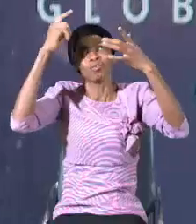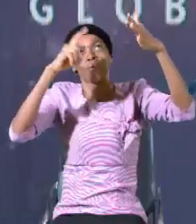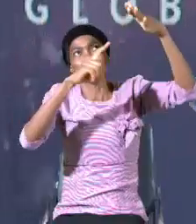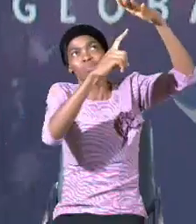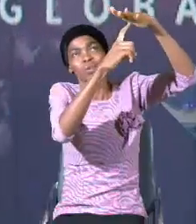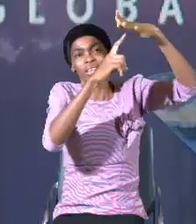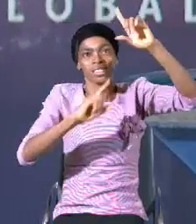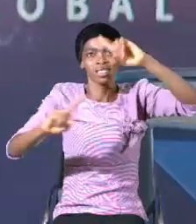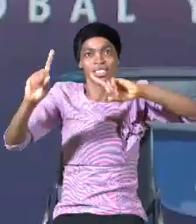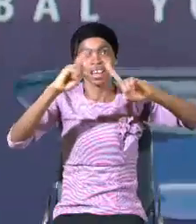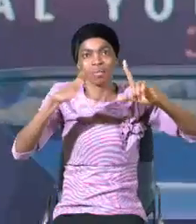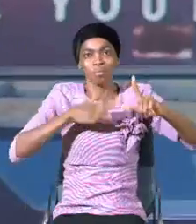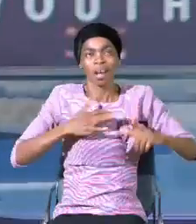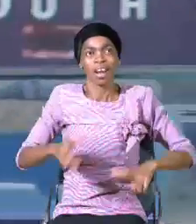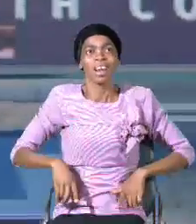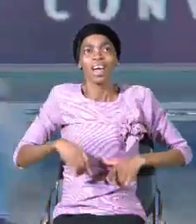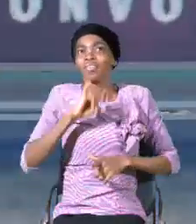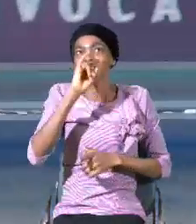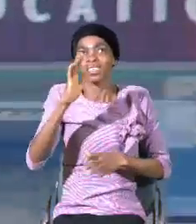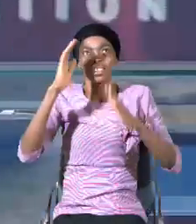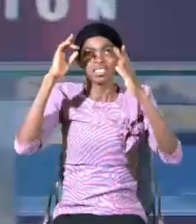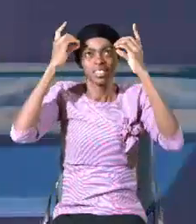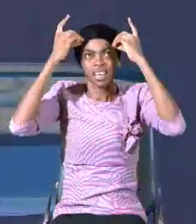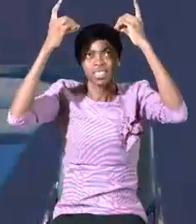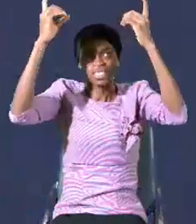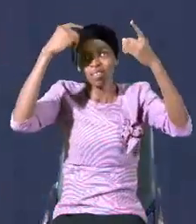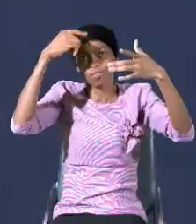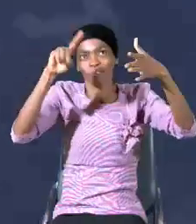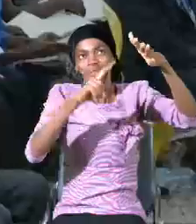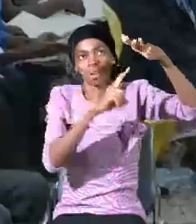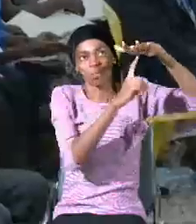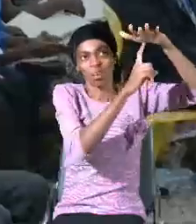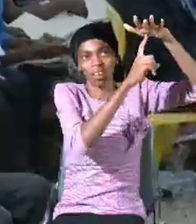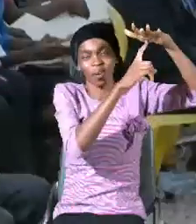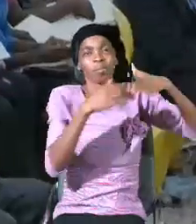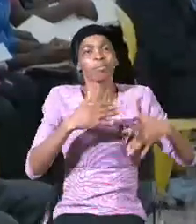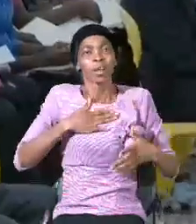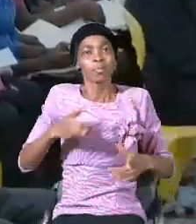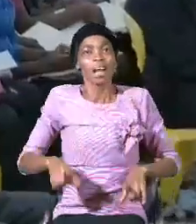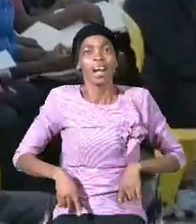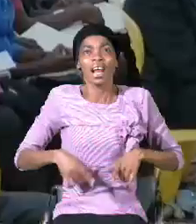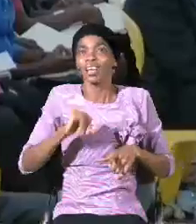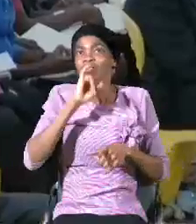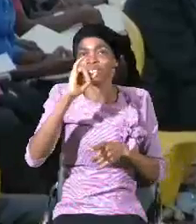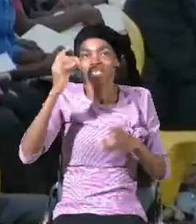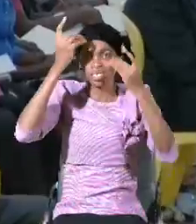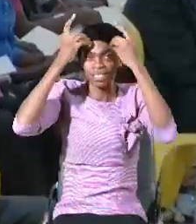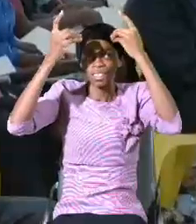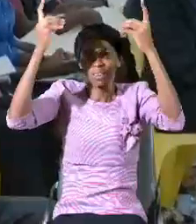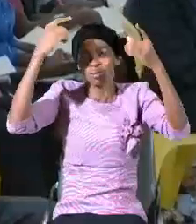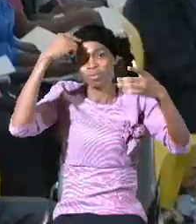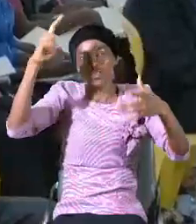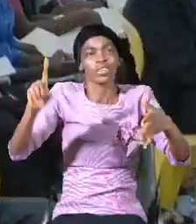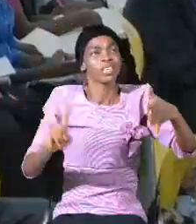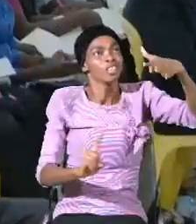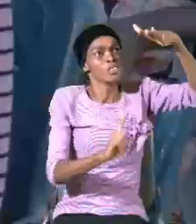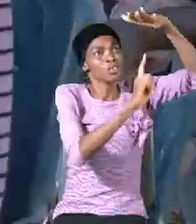life is destined for the peak. My life is destined to the top of